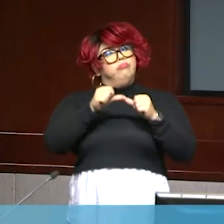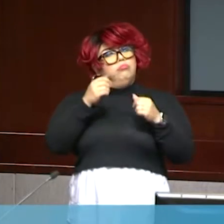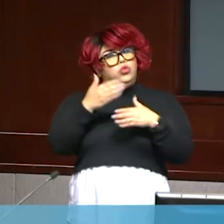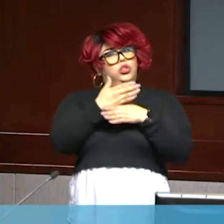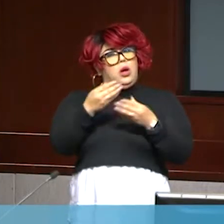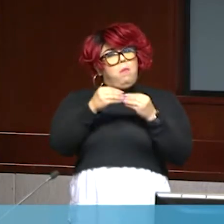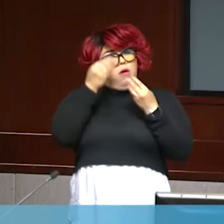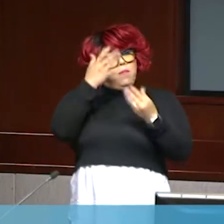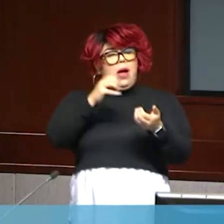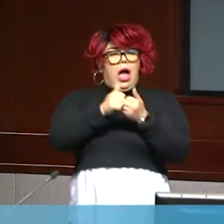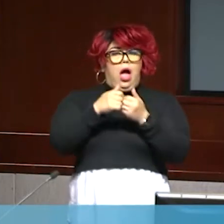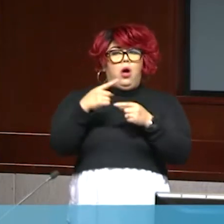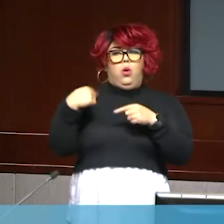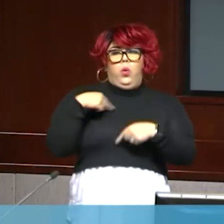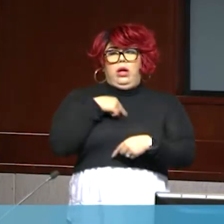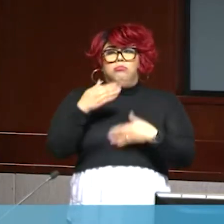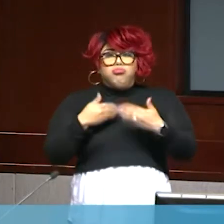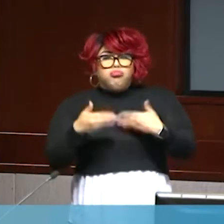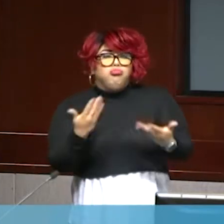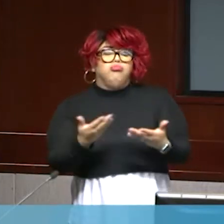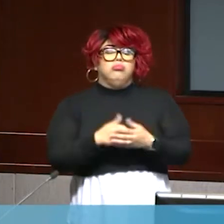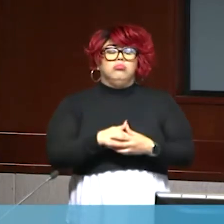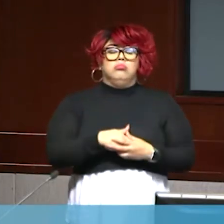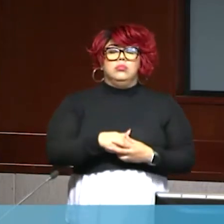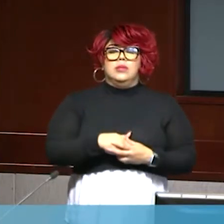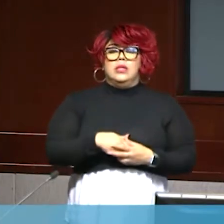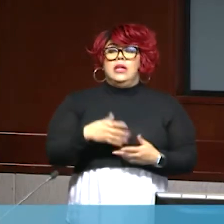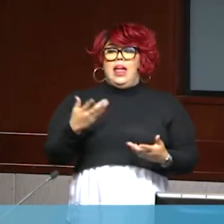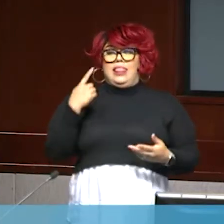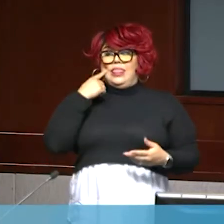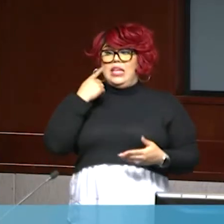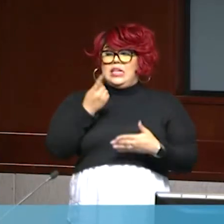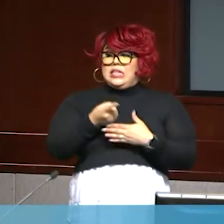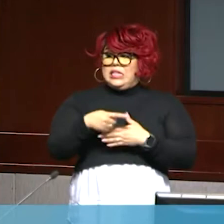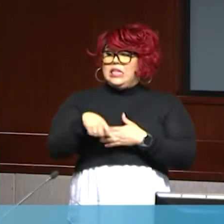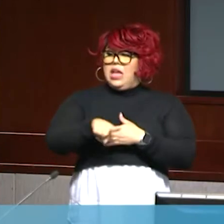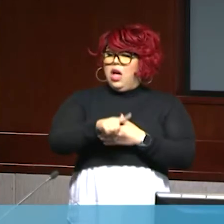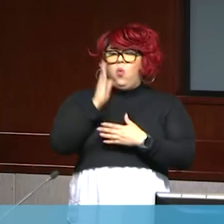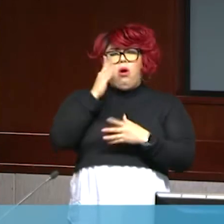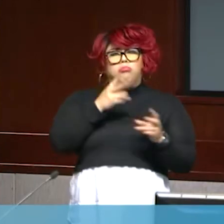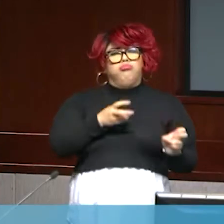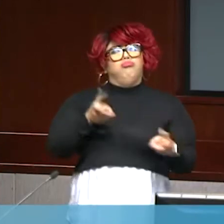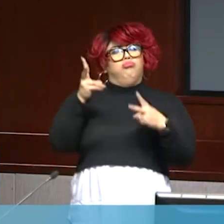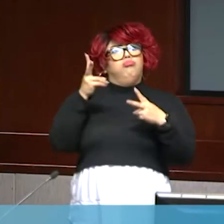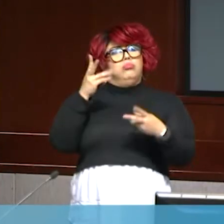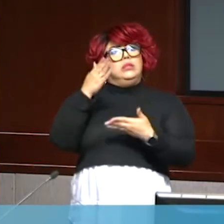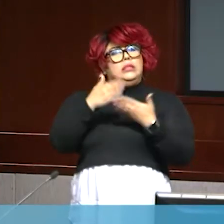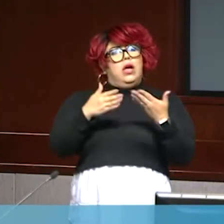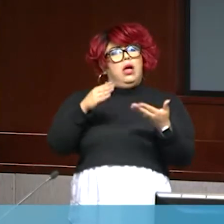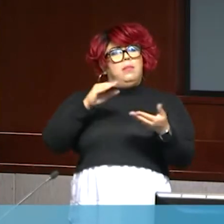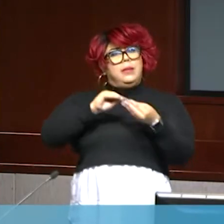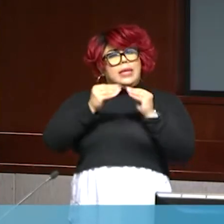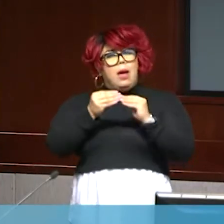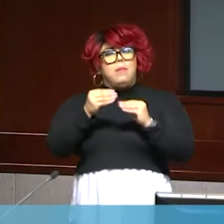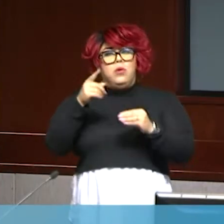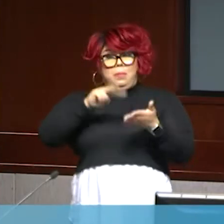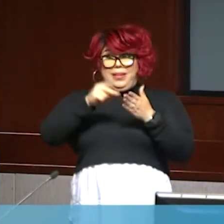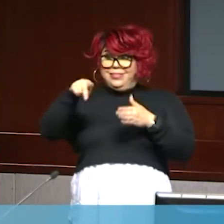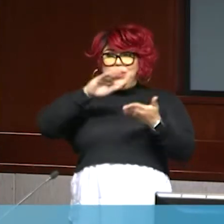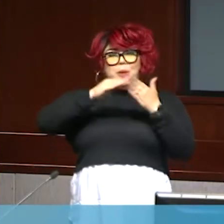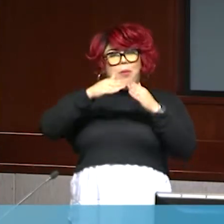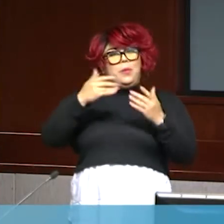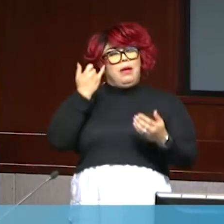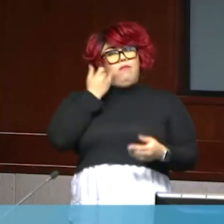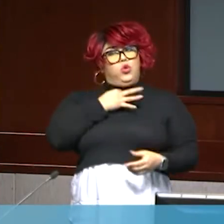the progress of that loan program. We'll actually be putting up next week some data metrics where the community can follow along